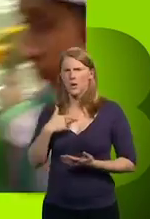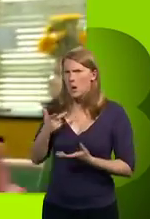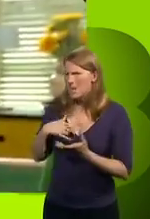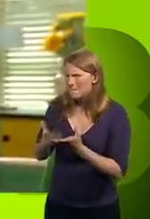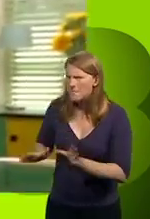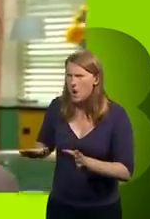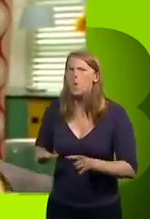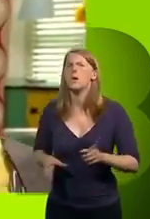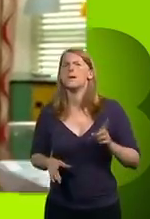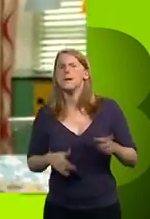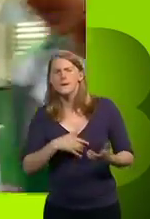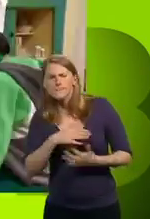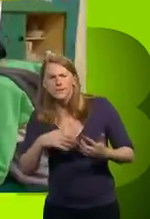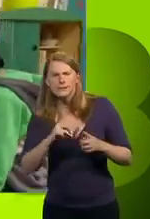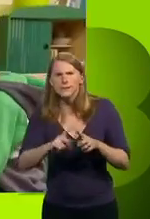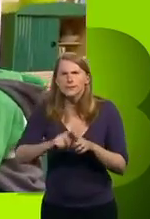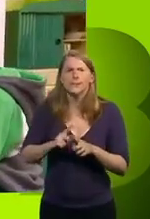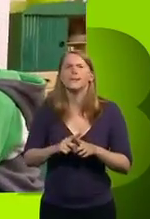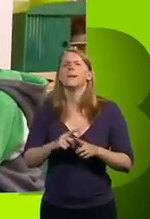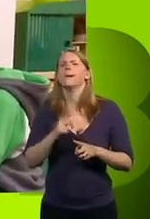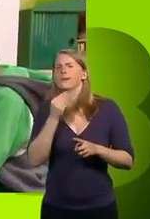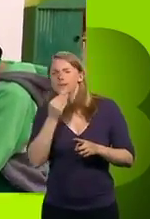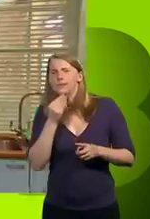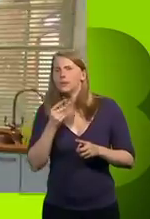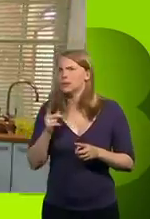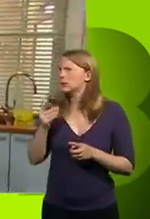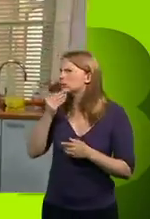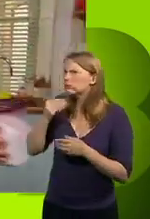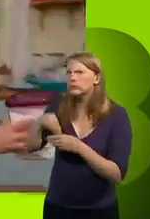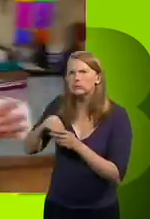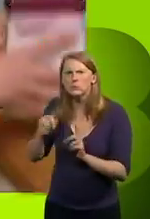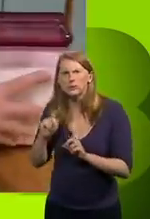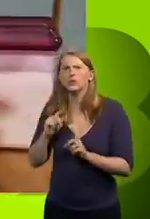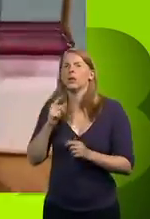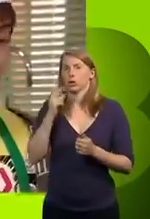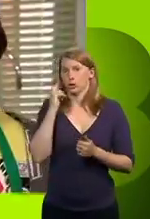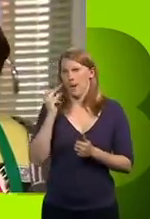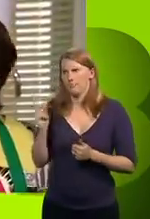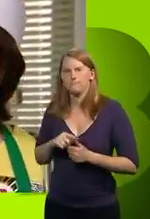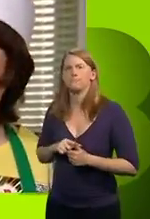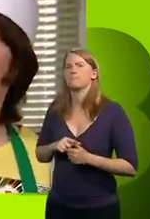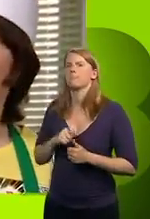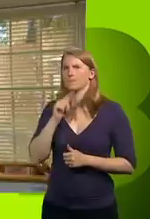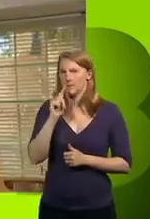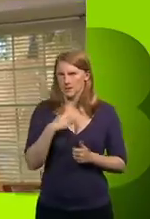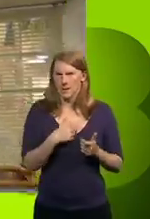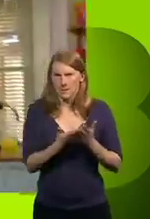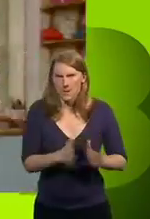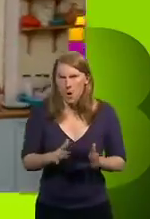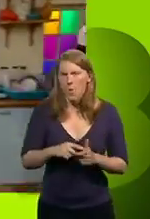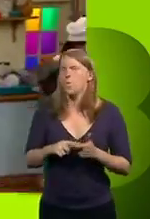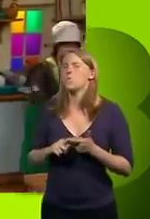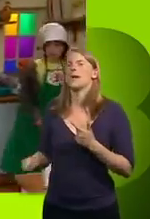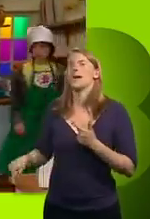right? Right, to mix the ingredients. What ingredients are in sweets? There's sugar and, let's just find a bowl first.